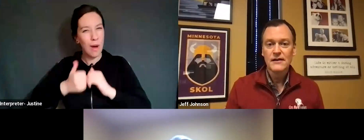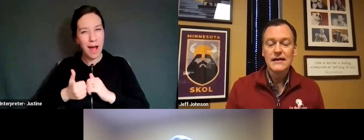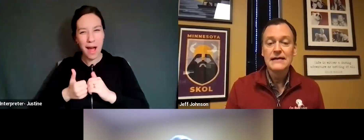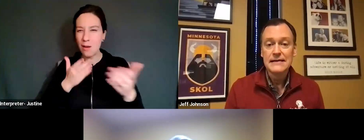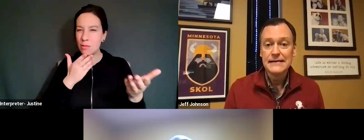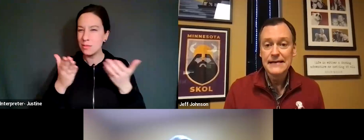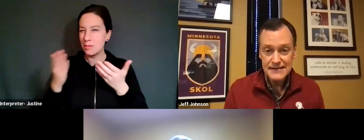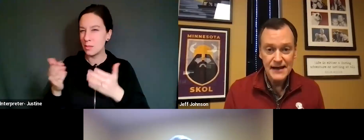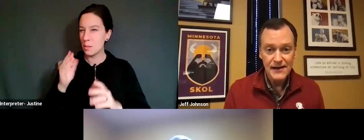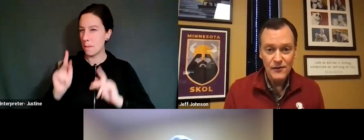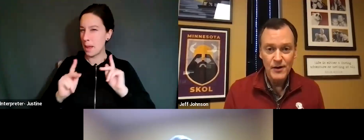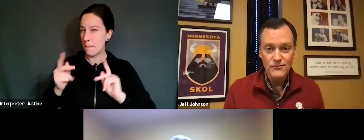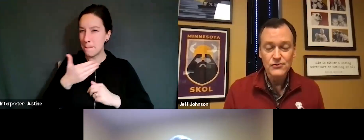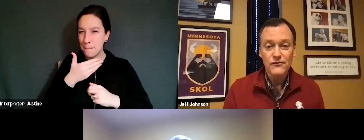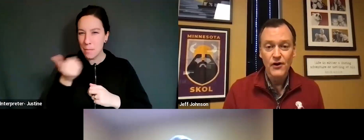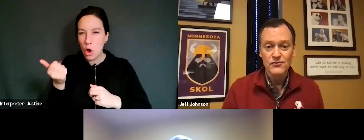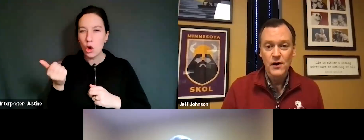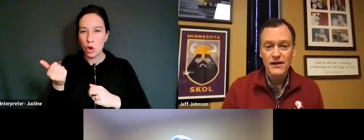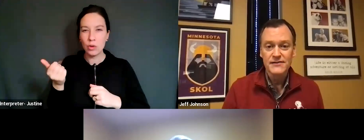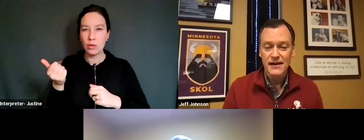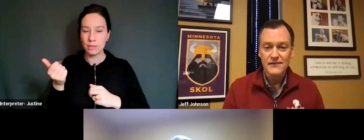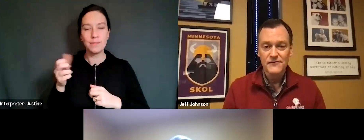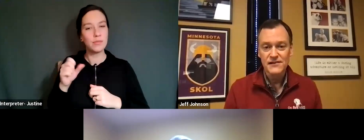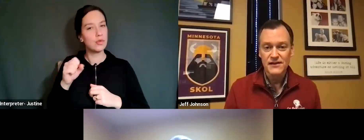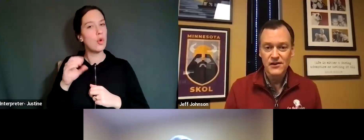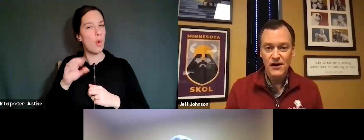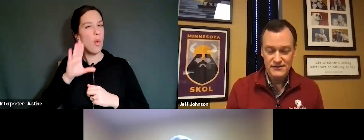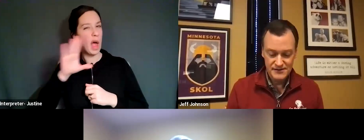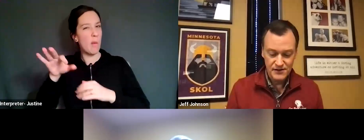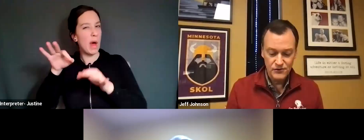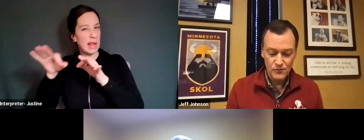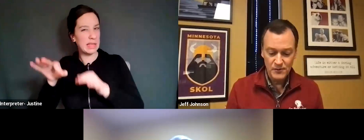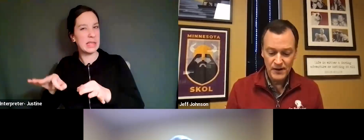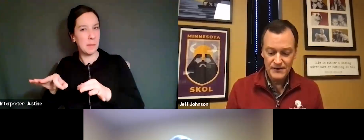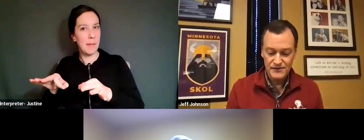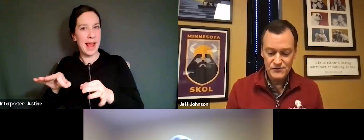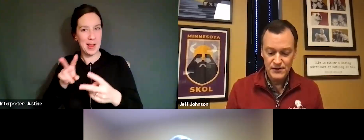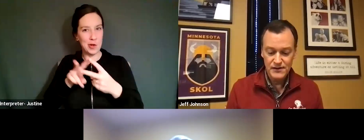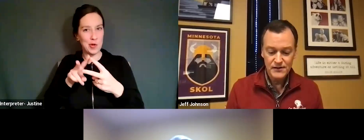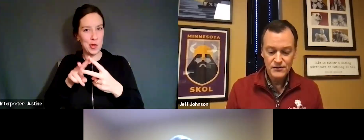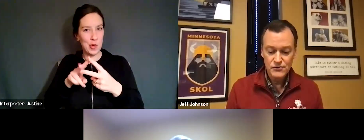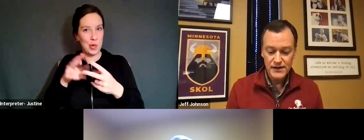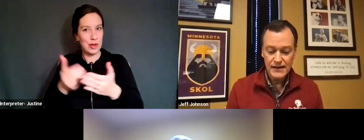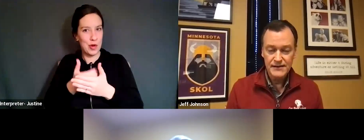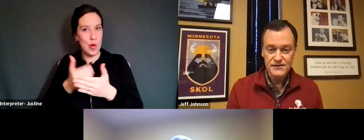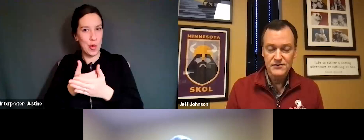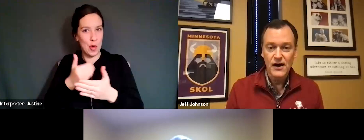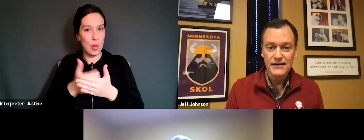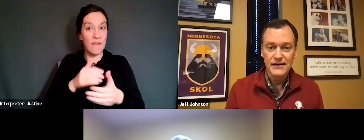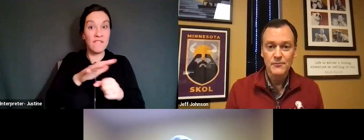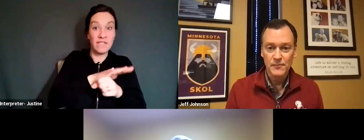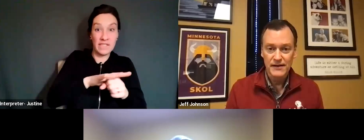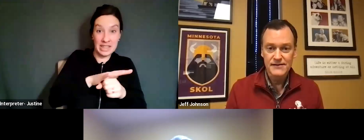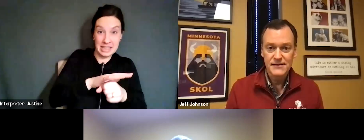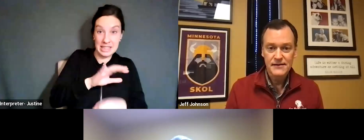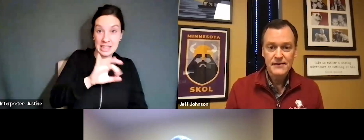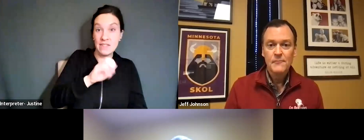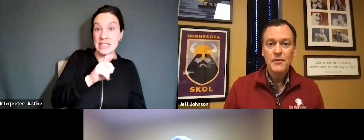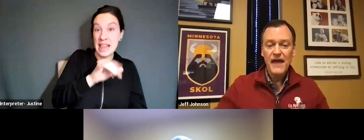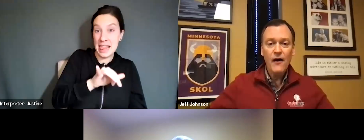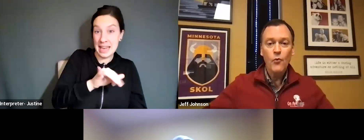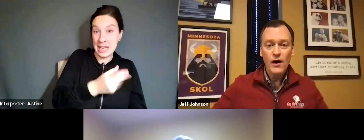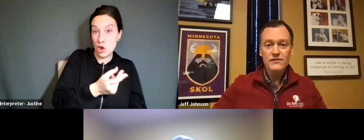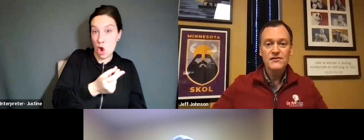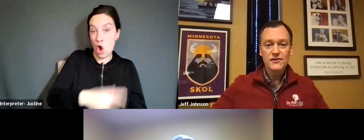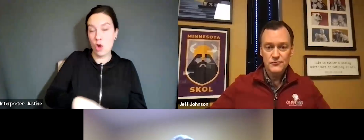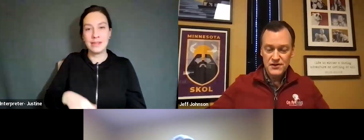hear in detail about two of those ways, again, facility dogs and skilled home companions, when Julianne gets to talk in a couple minutes.